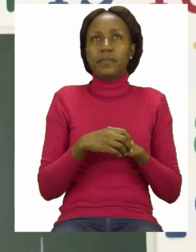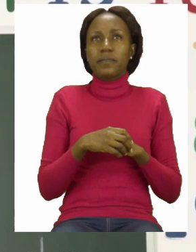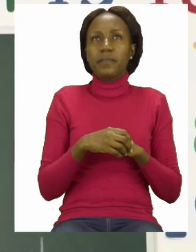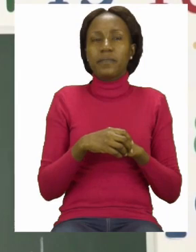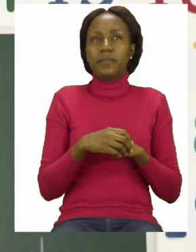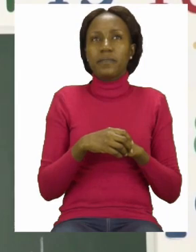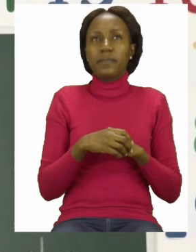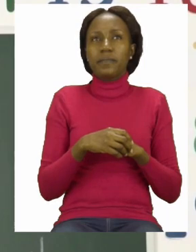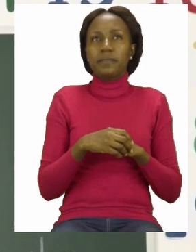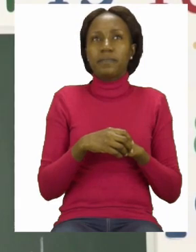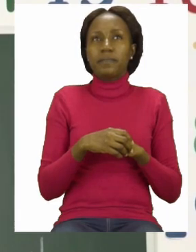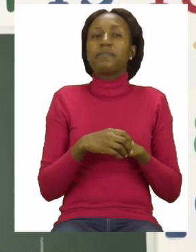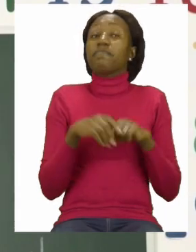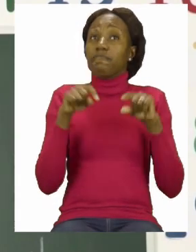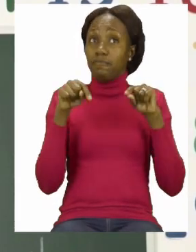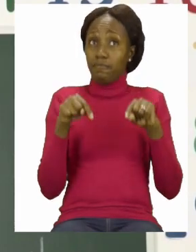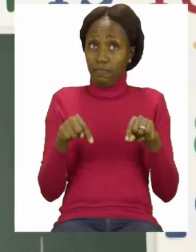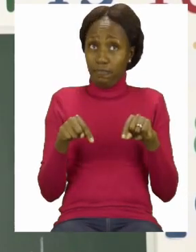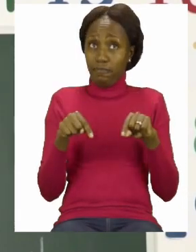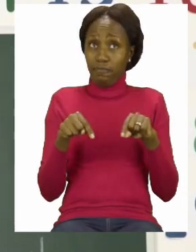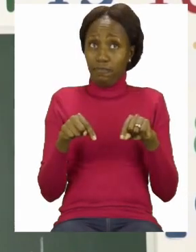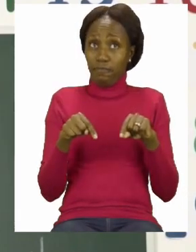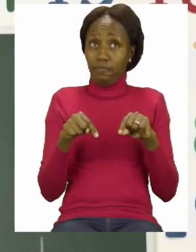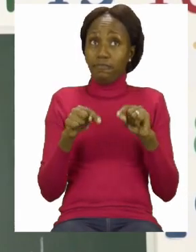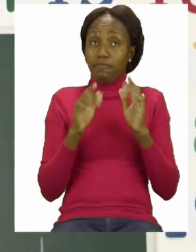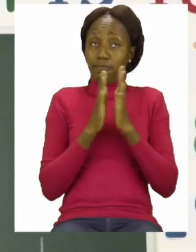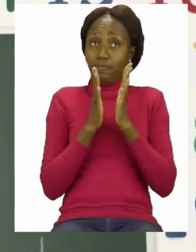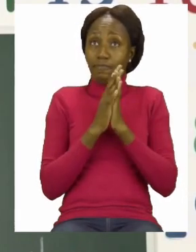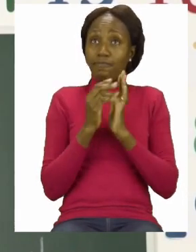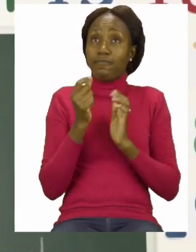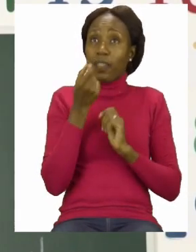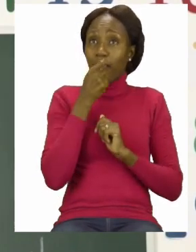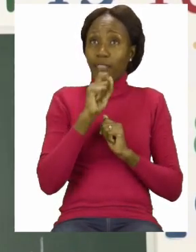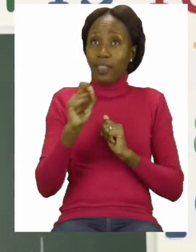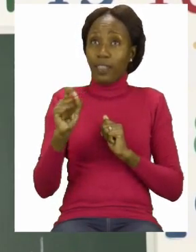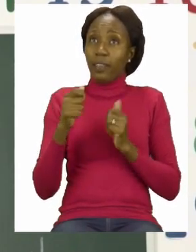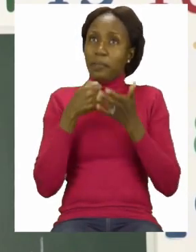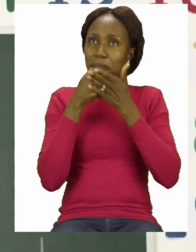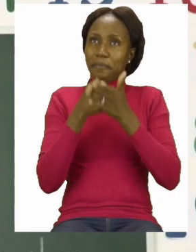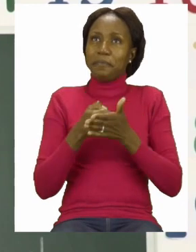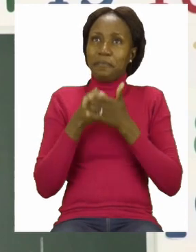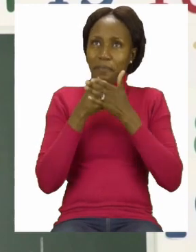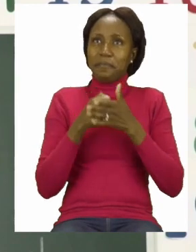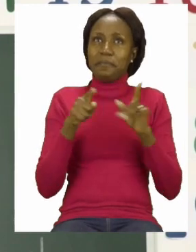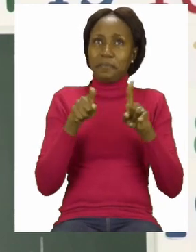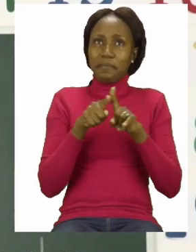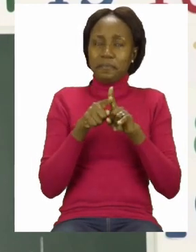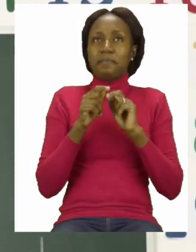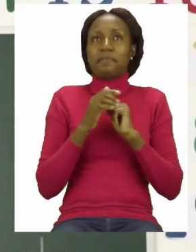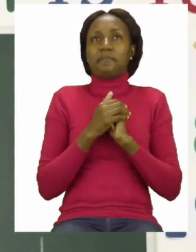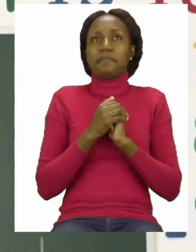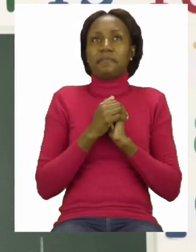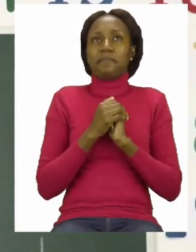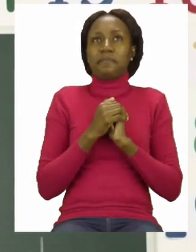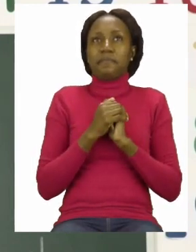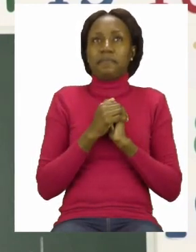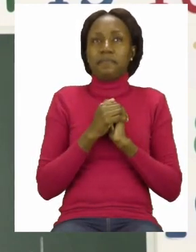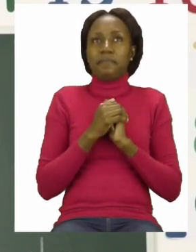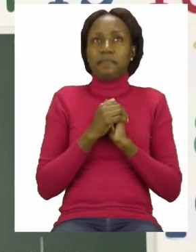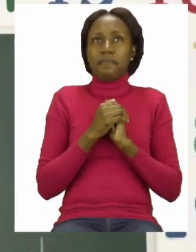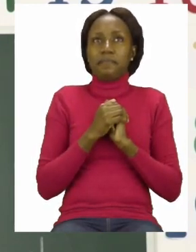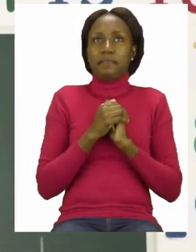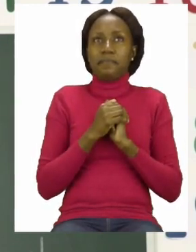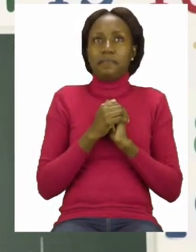second. So I want you to please take your pencil and try it. We'll start at the top line and we're going